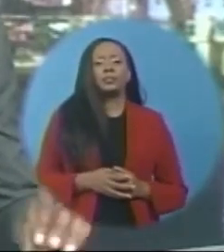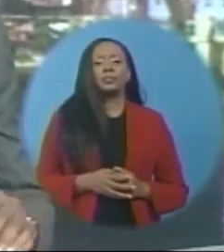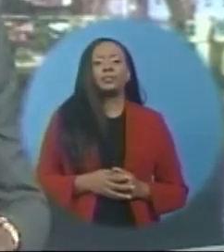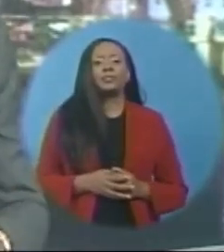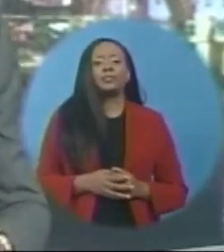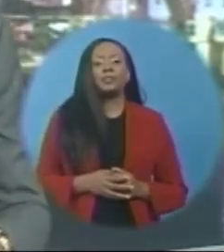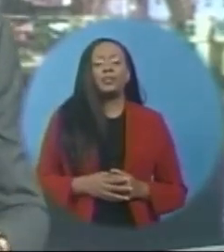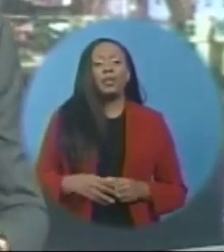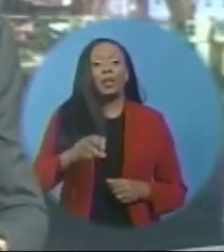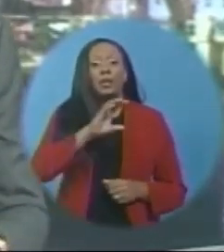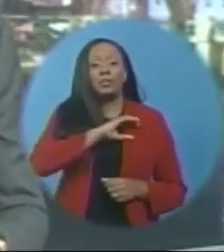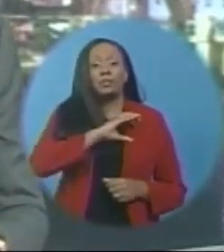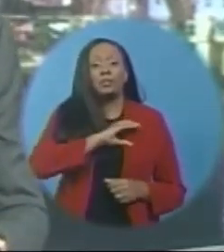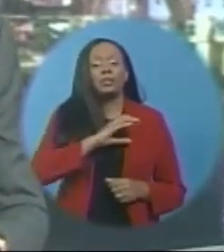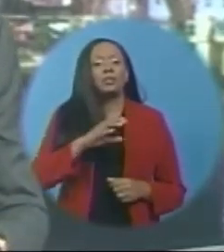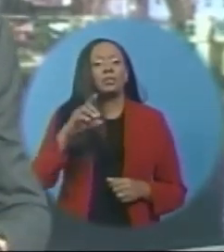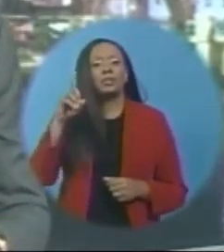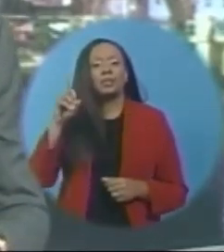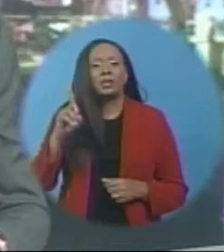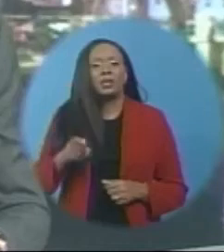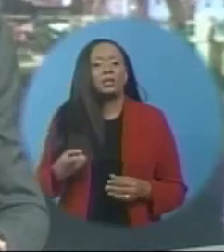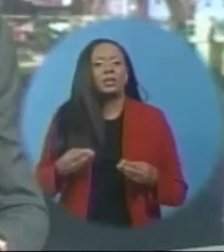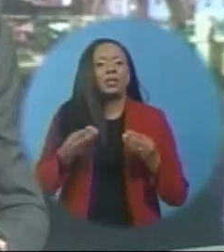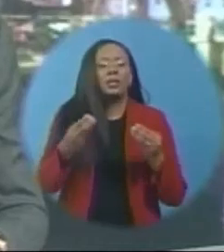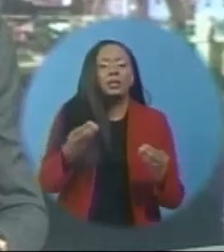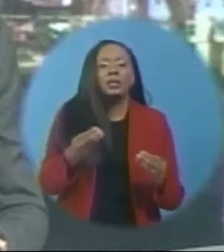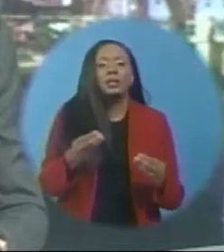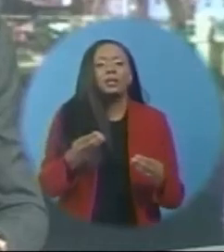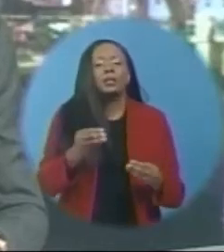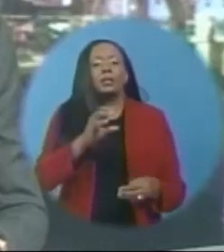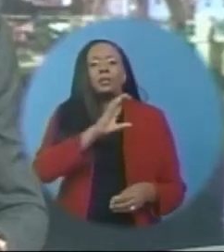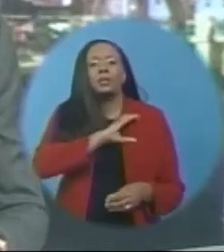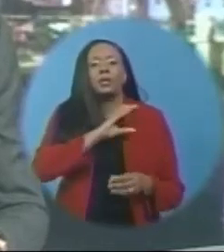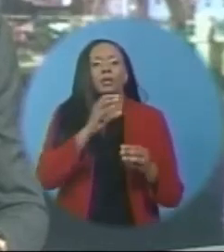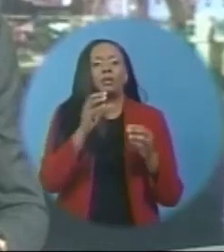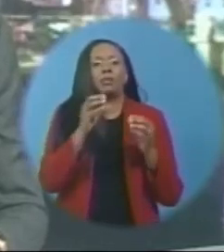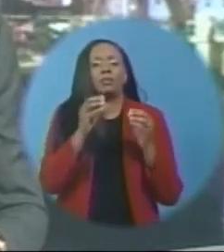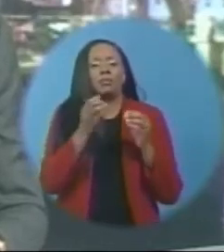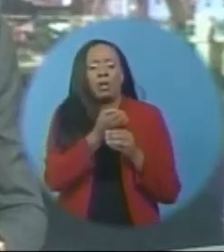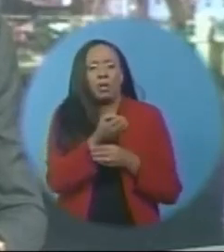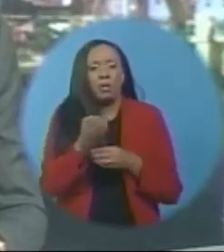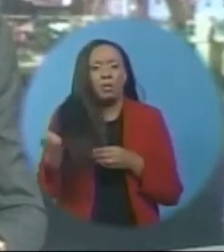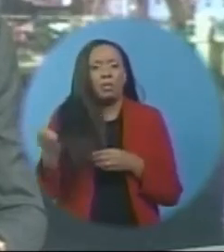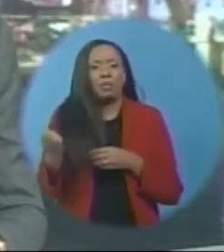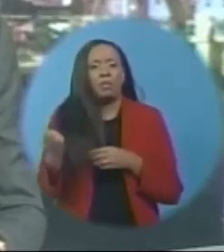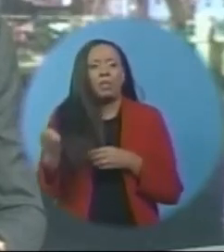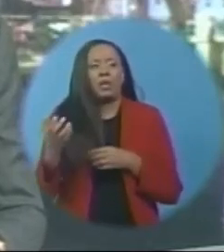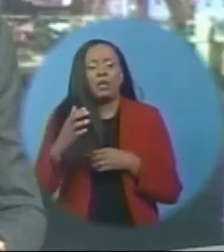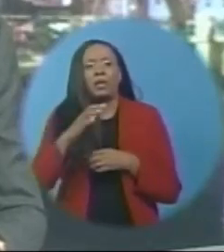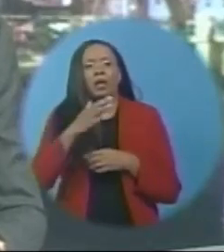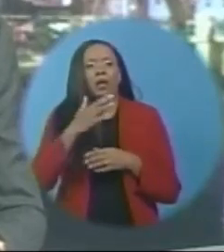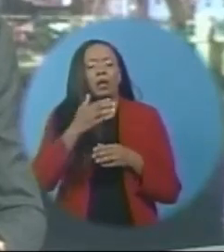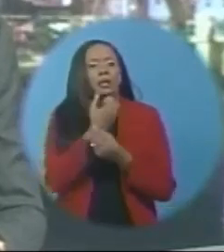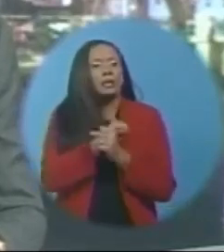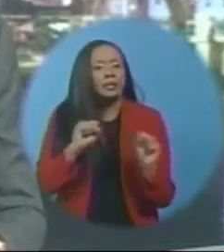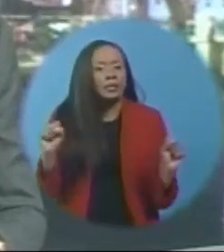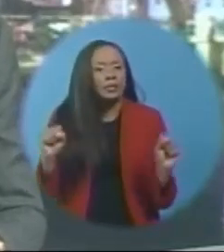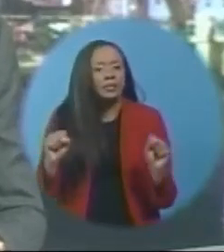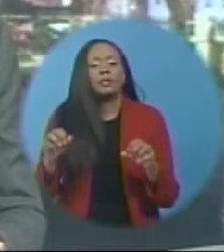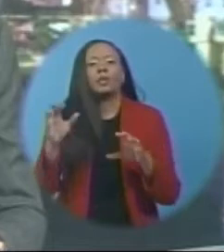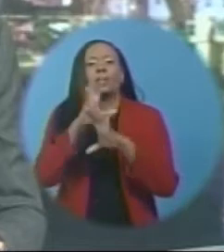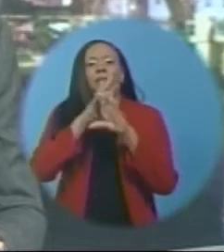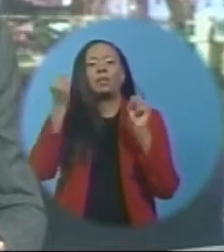is being encouraged to arm lawmen with more non-lethal equipment. The advice is coming from President of the Caribbean